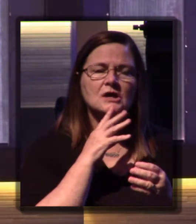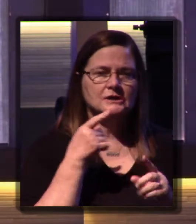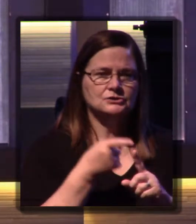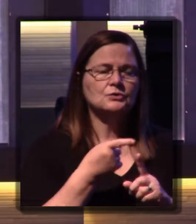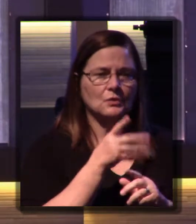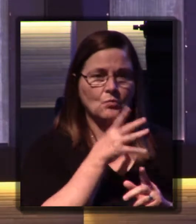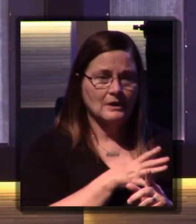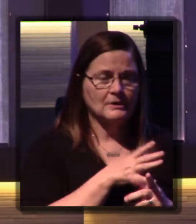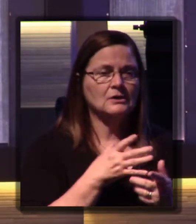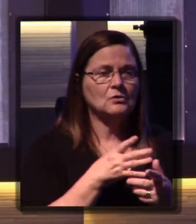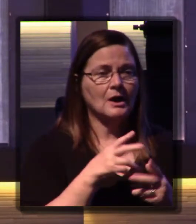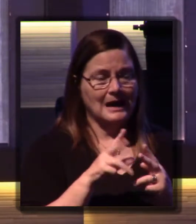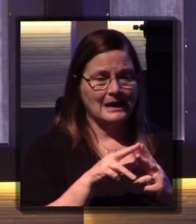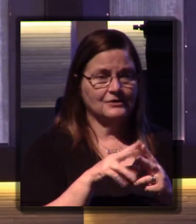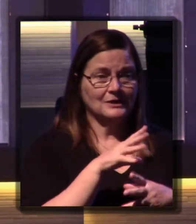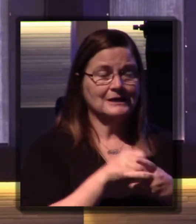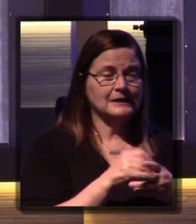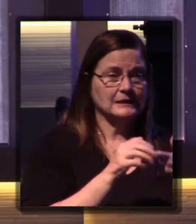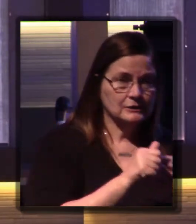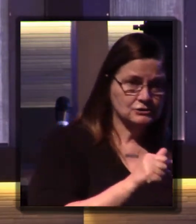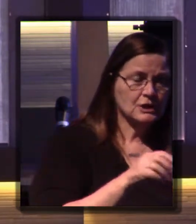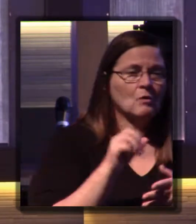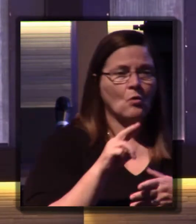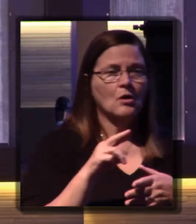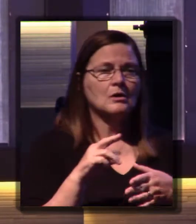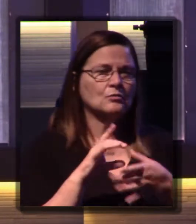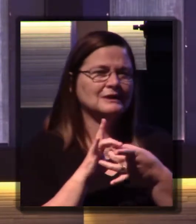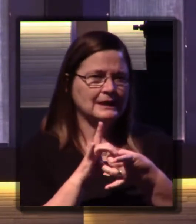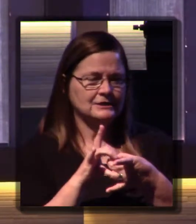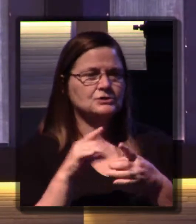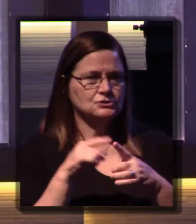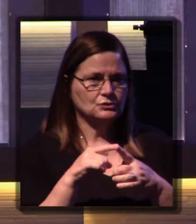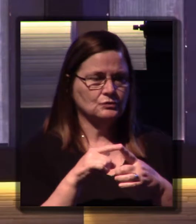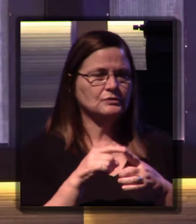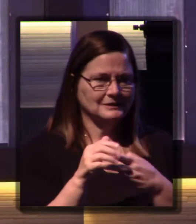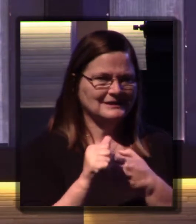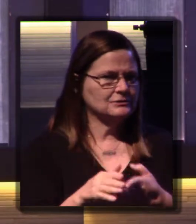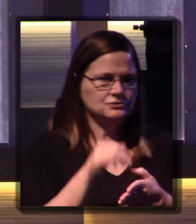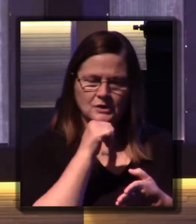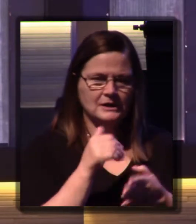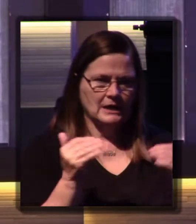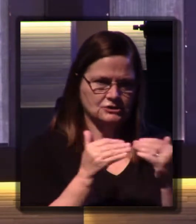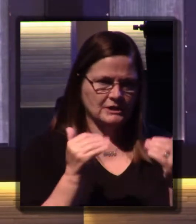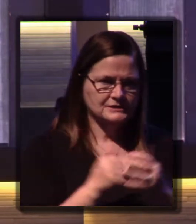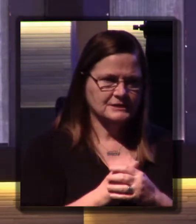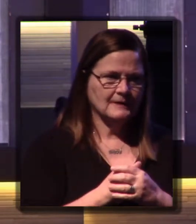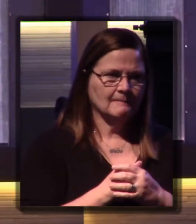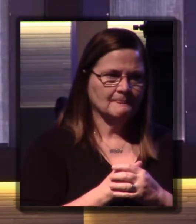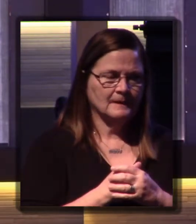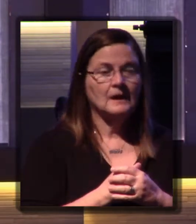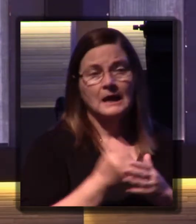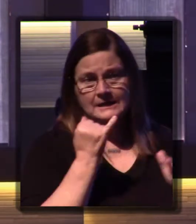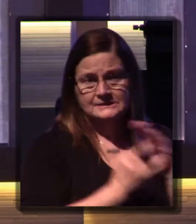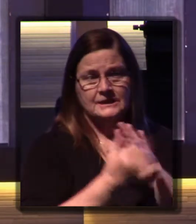to the women who are either in leadership or probably related to the unjust leaders. And if you go back